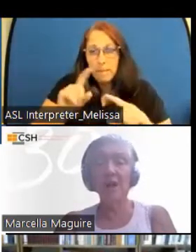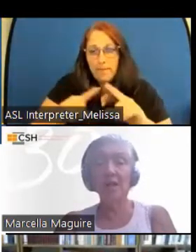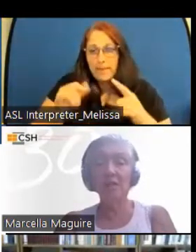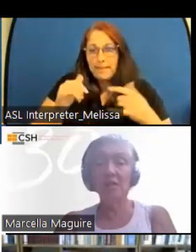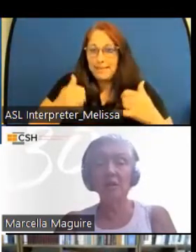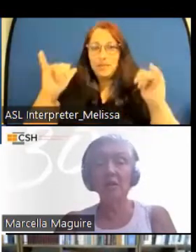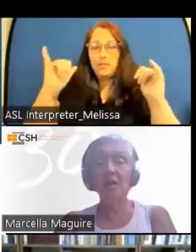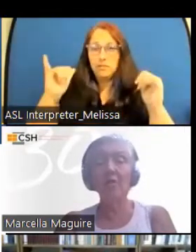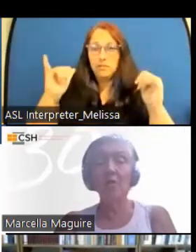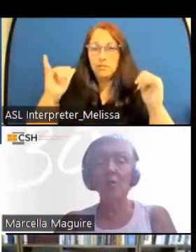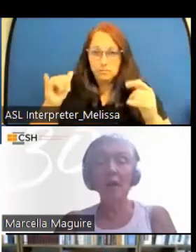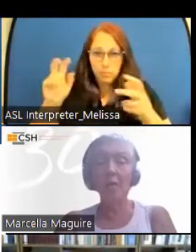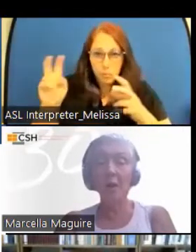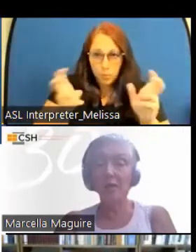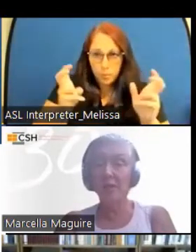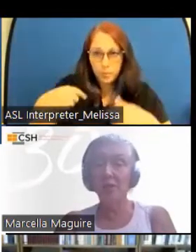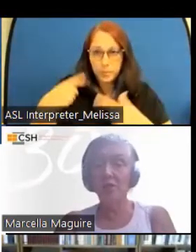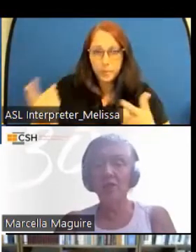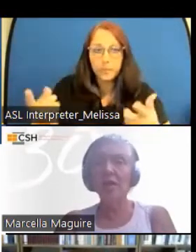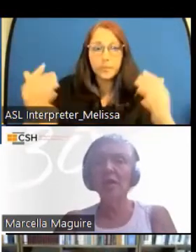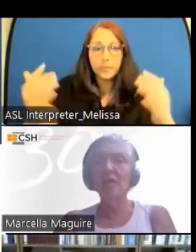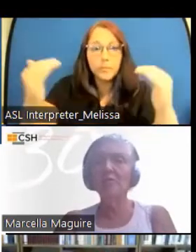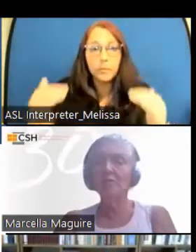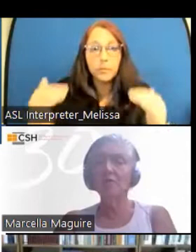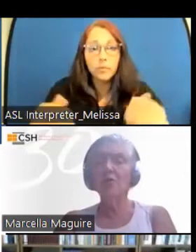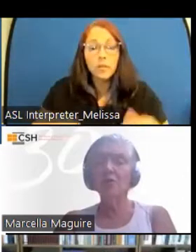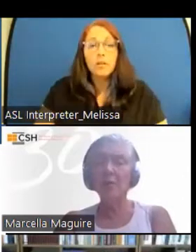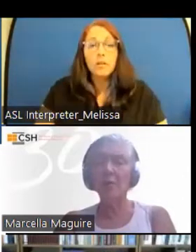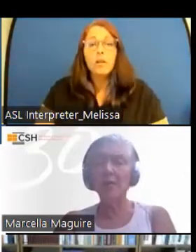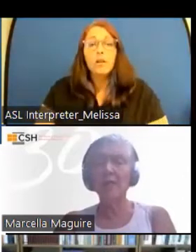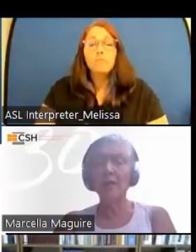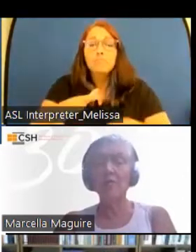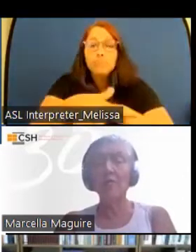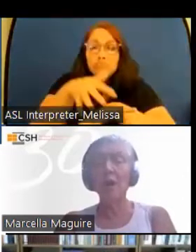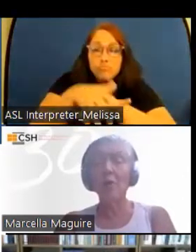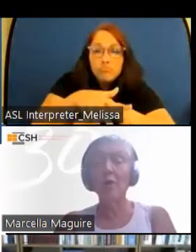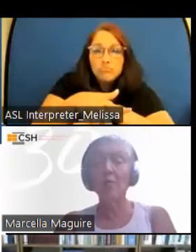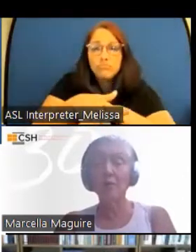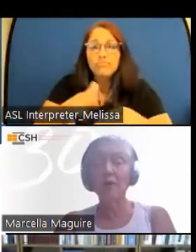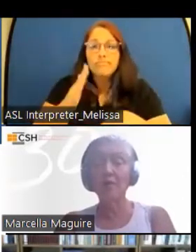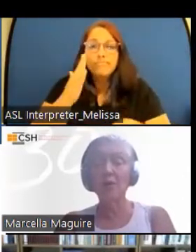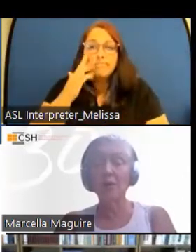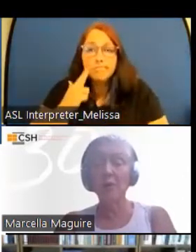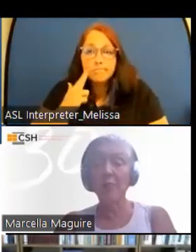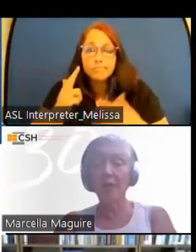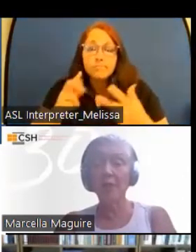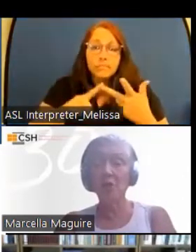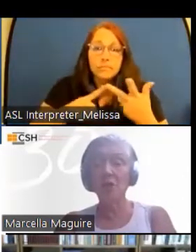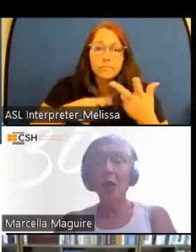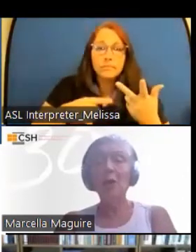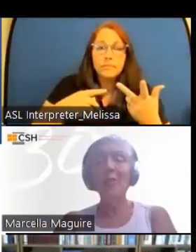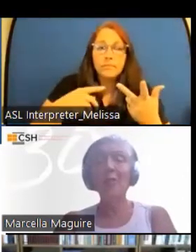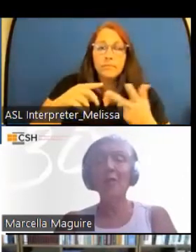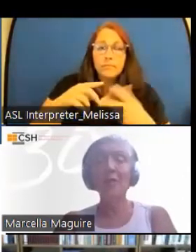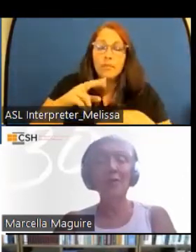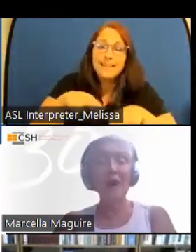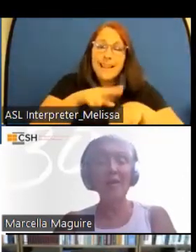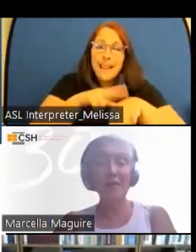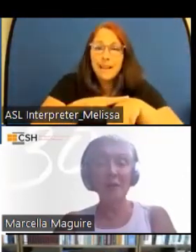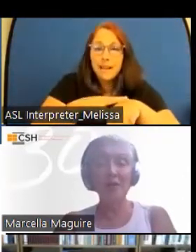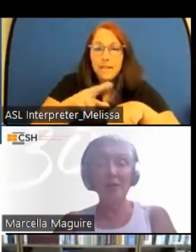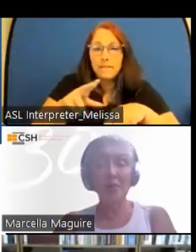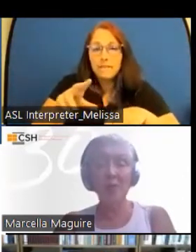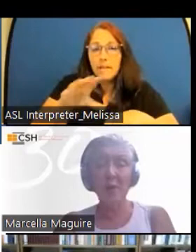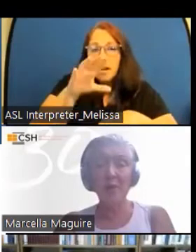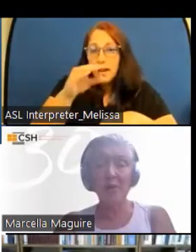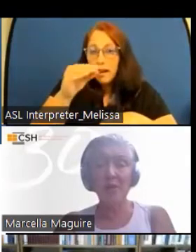Pacific Islander, and Native Hawaiian populations, each of those groups separately accounts for about 1% of the US population, yet they're about 5%